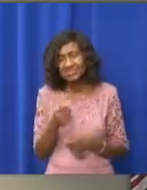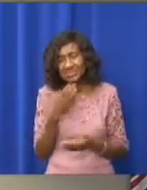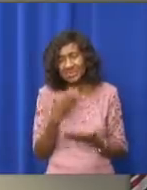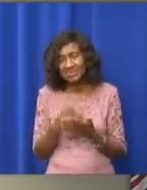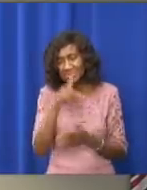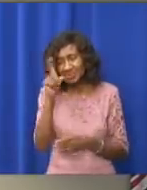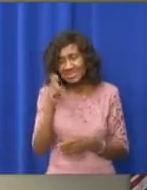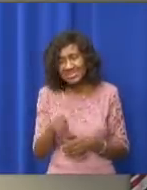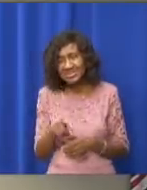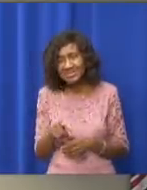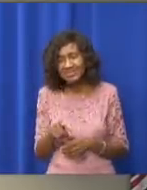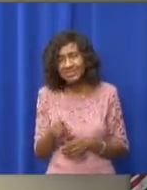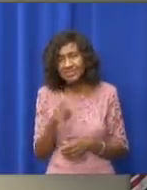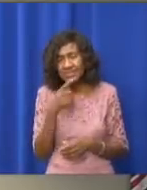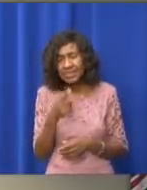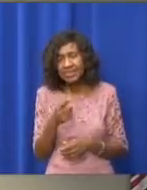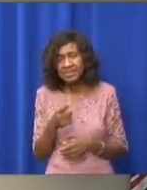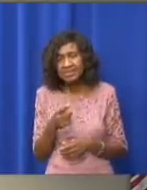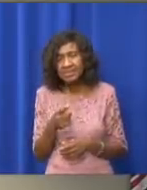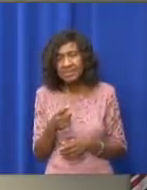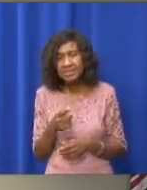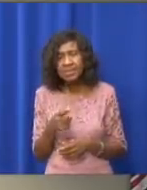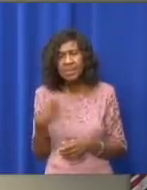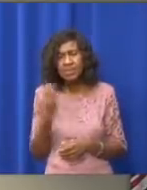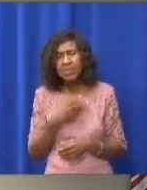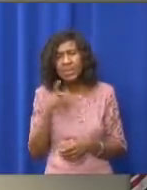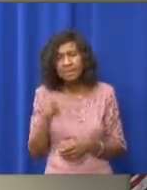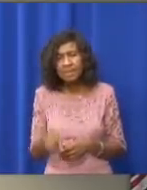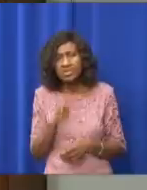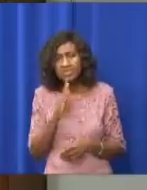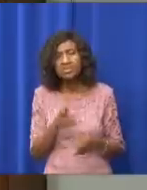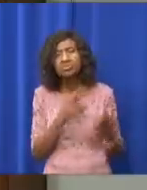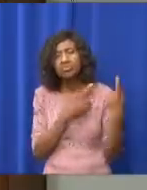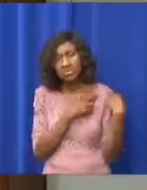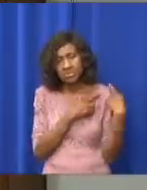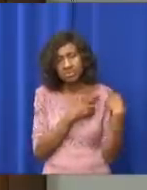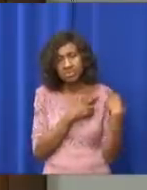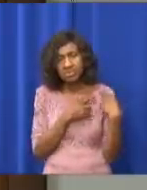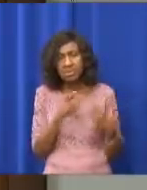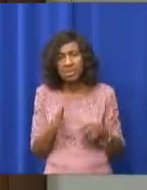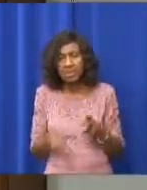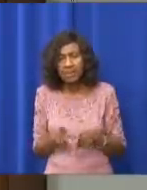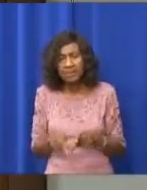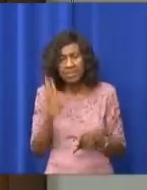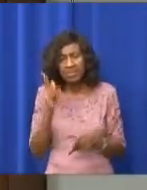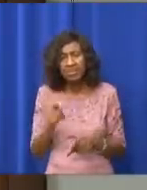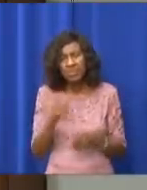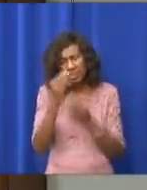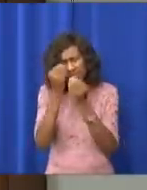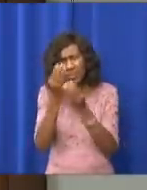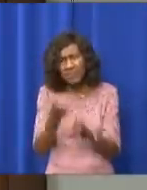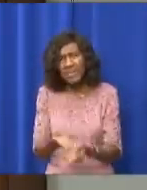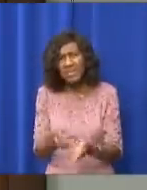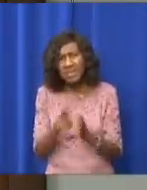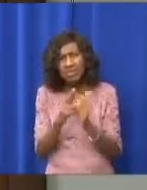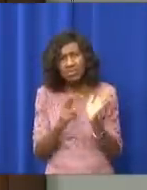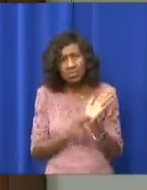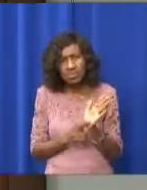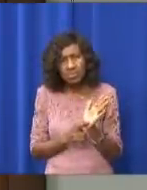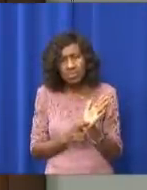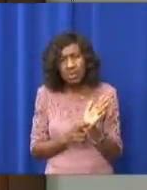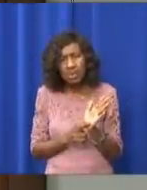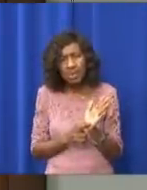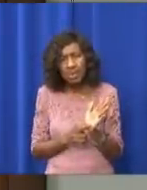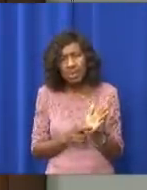And a lot of it boils down to social responsibility. The premise is that people will understand the regulations, understand the intent and